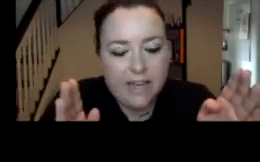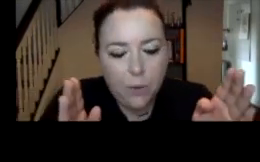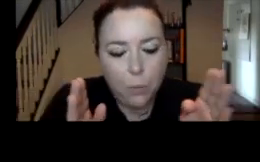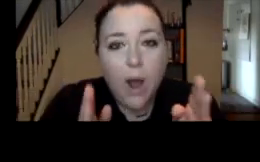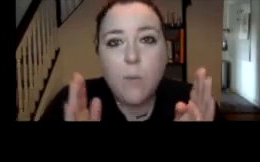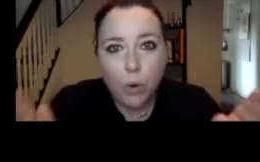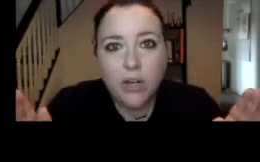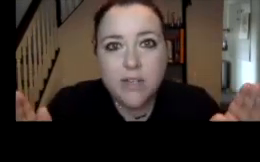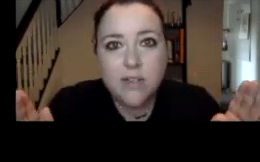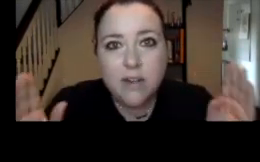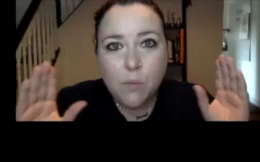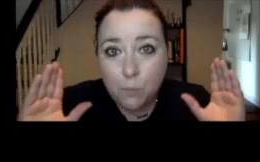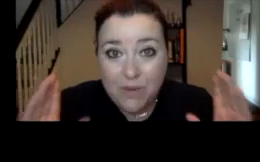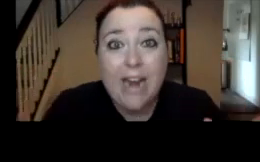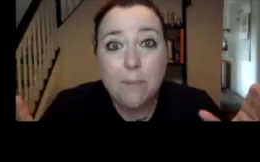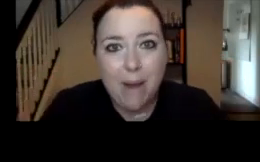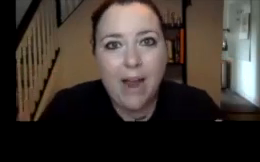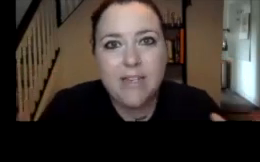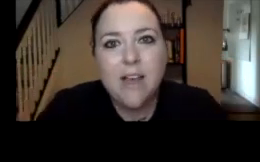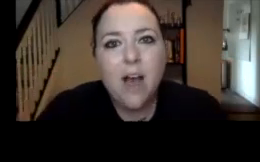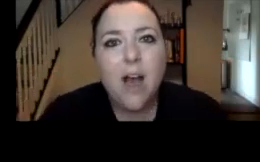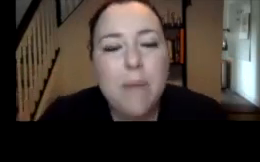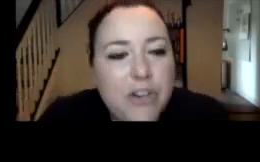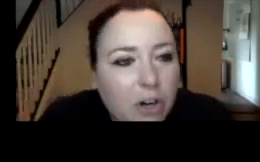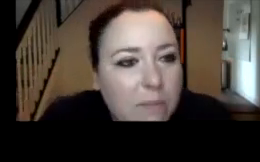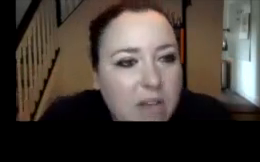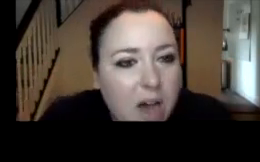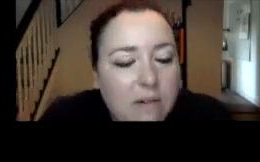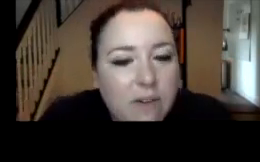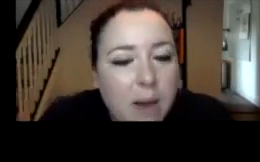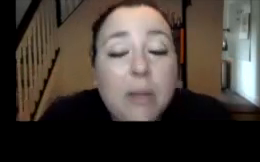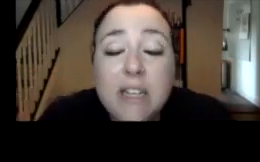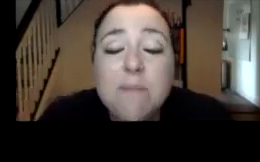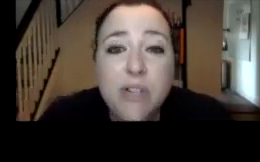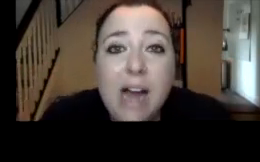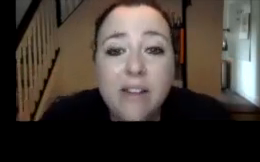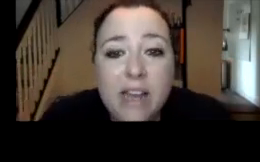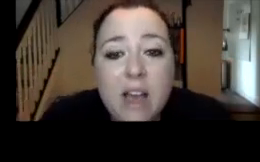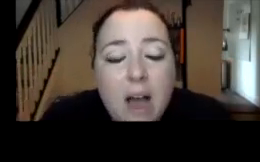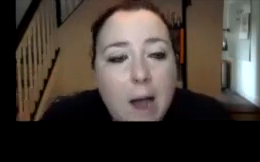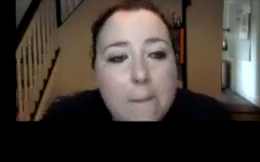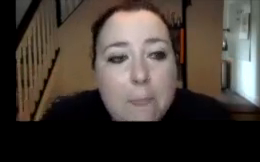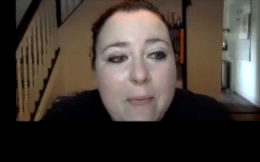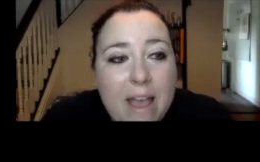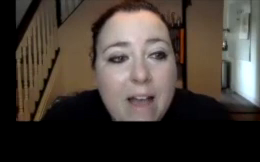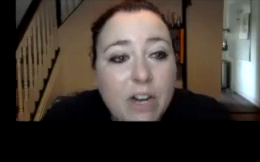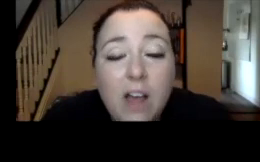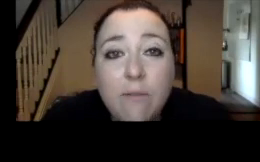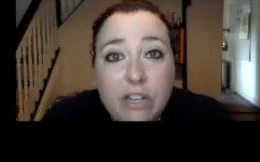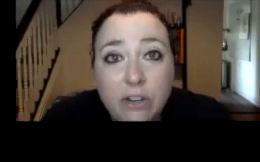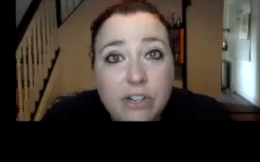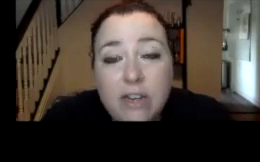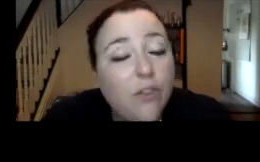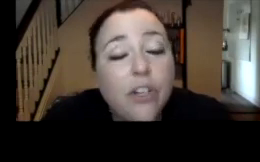basically like what works, data backed, in terms of police brutality. They have done a